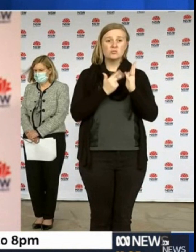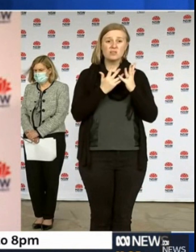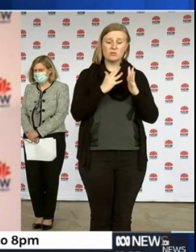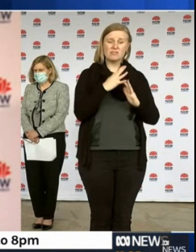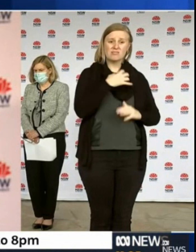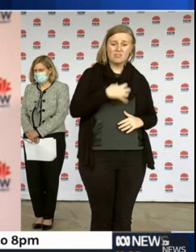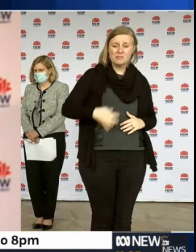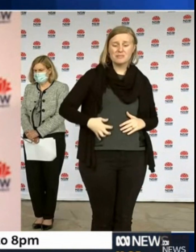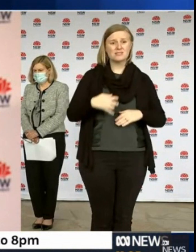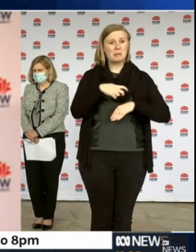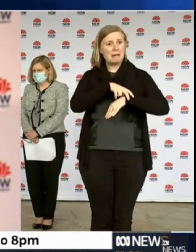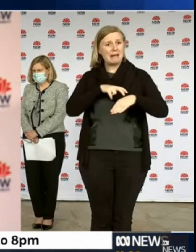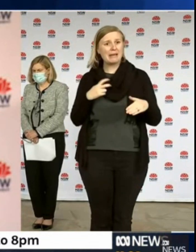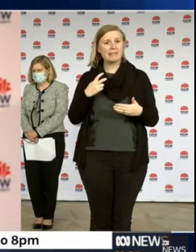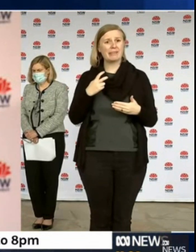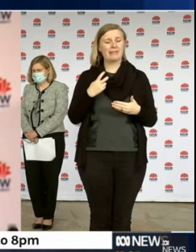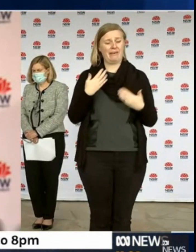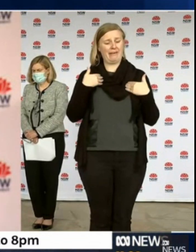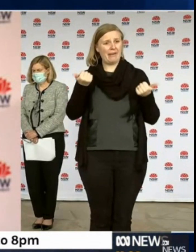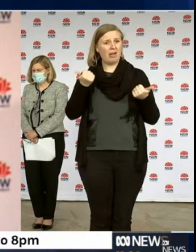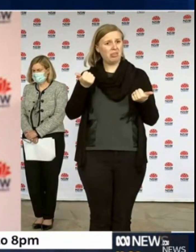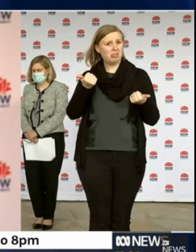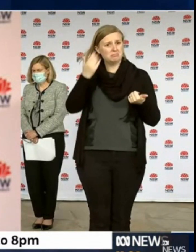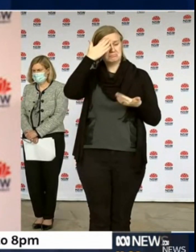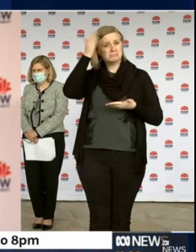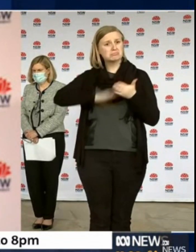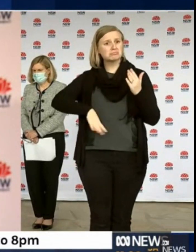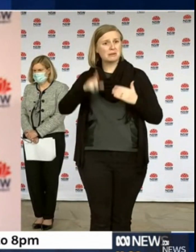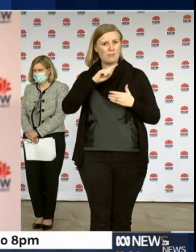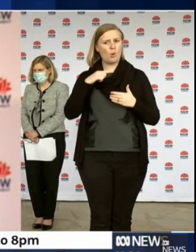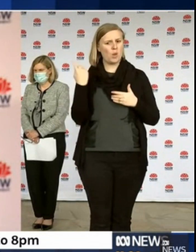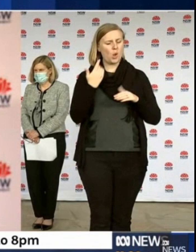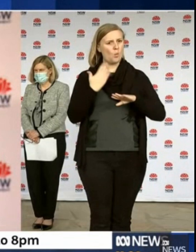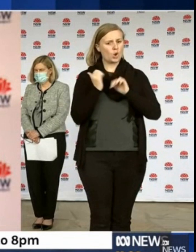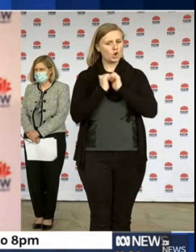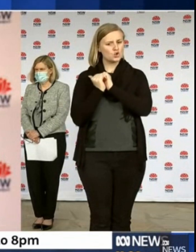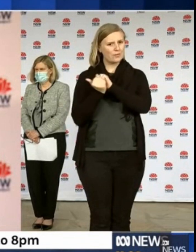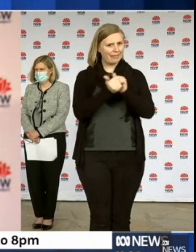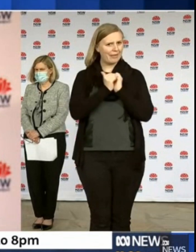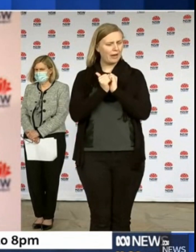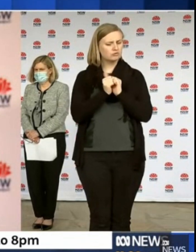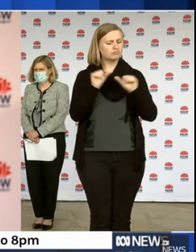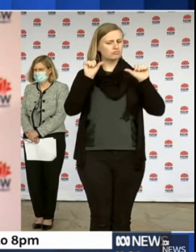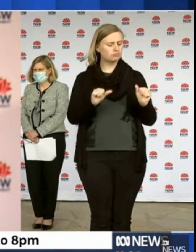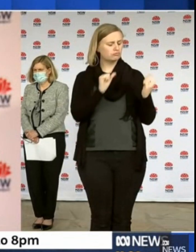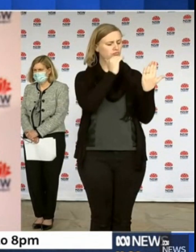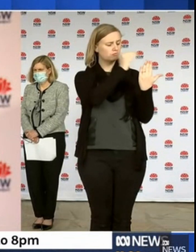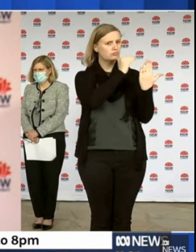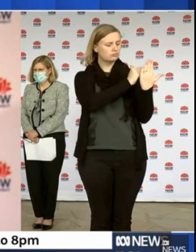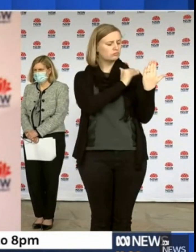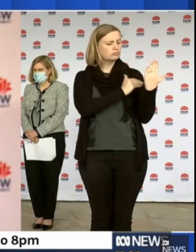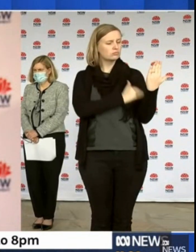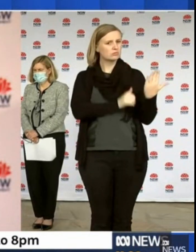Force, our health experts, all of us have collectively put in place the strict guidelines, but it also